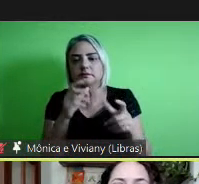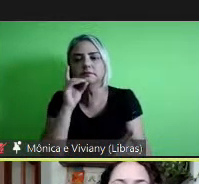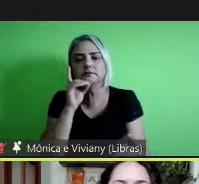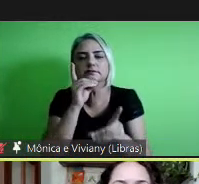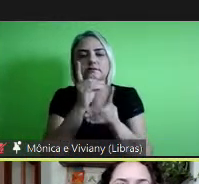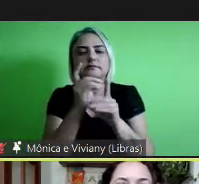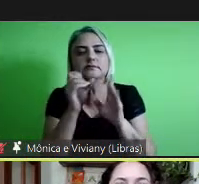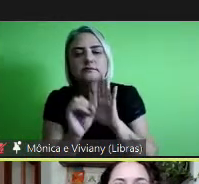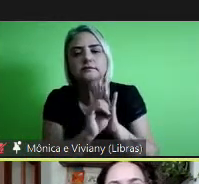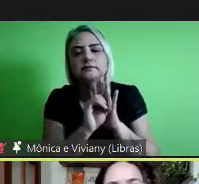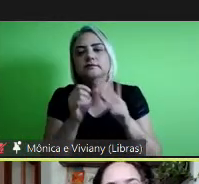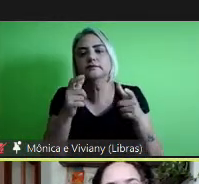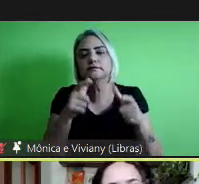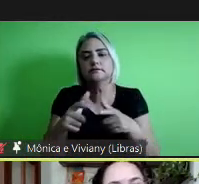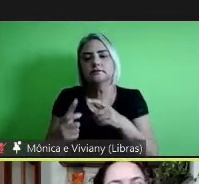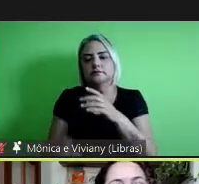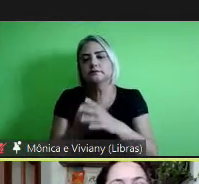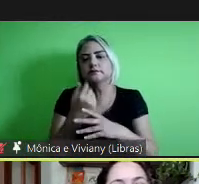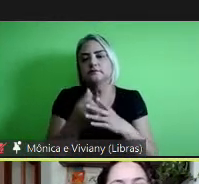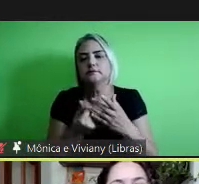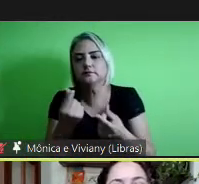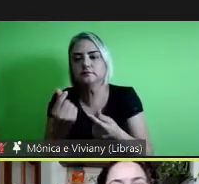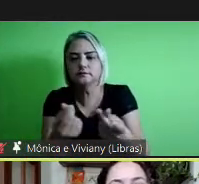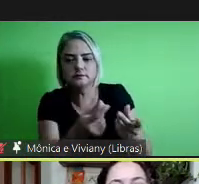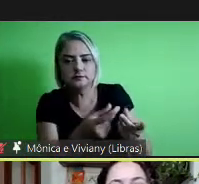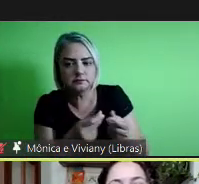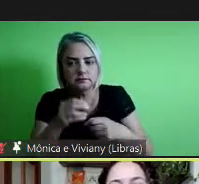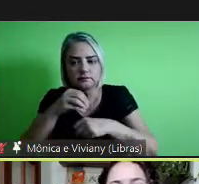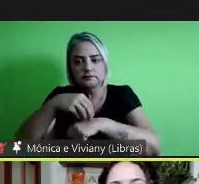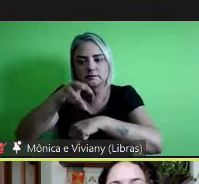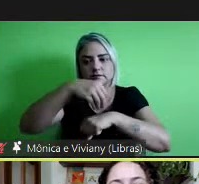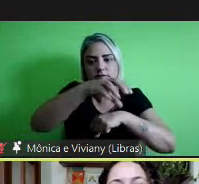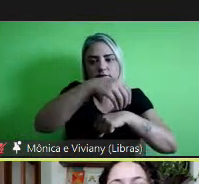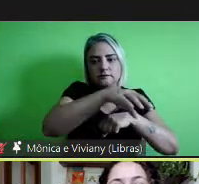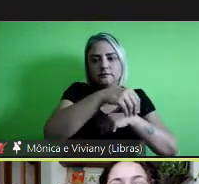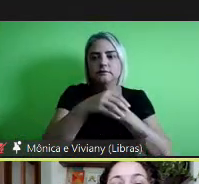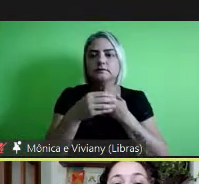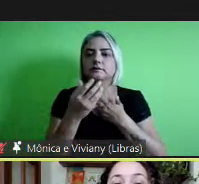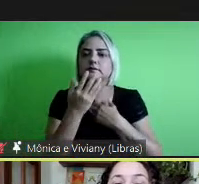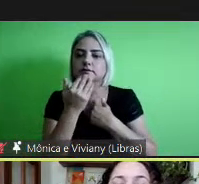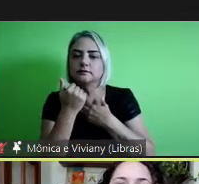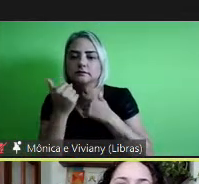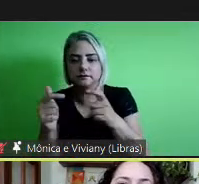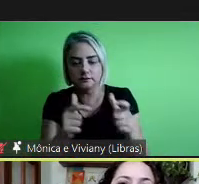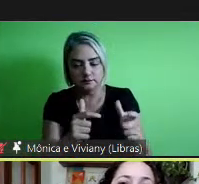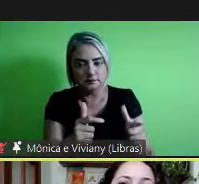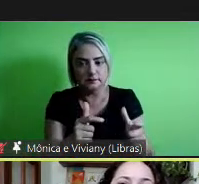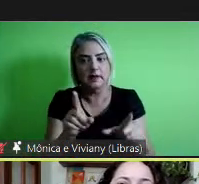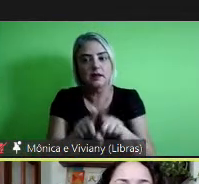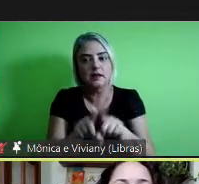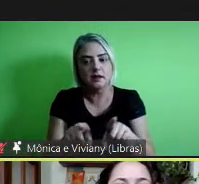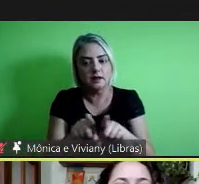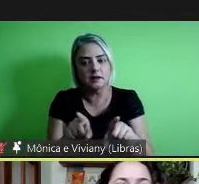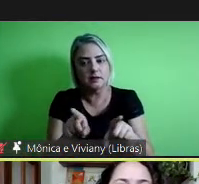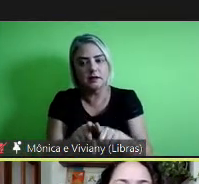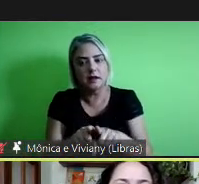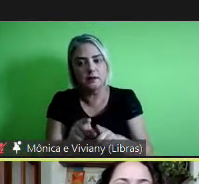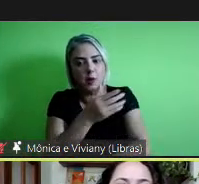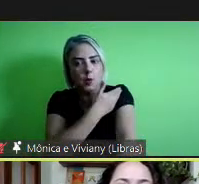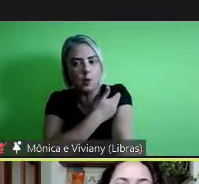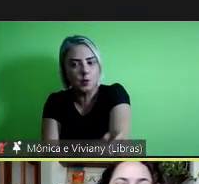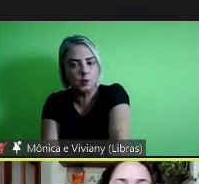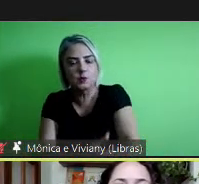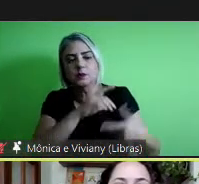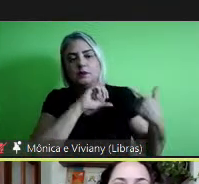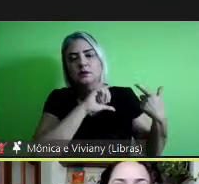the territorialization process, the identification, the production places, distribution, and as well